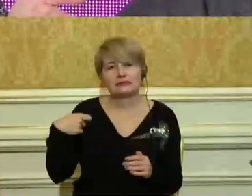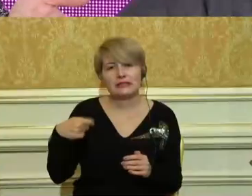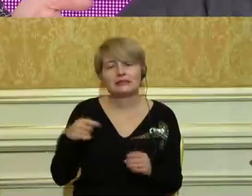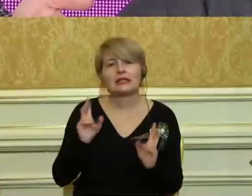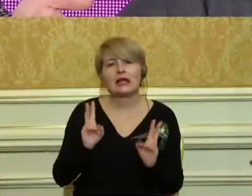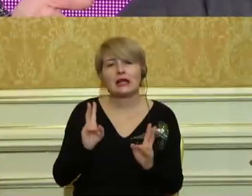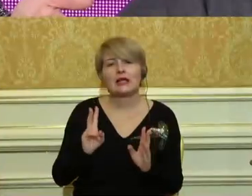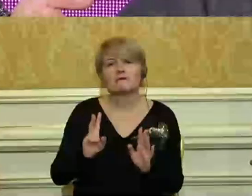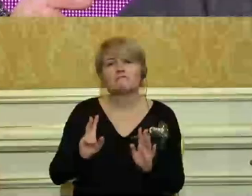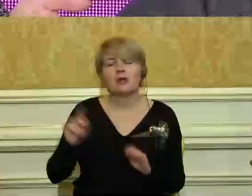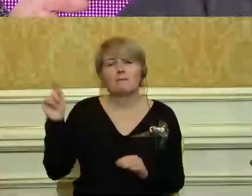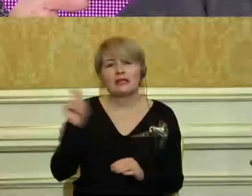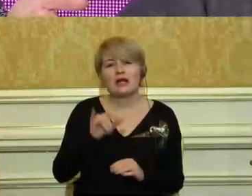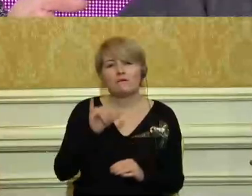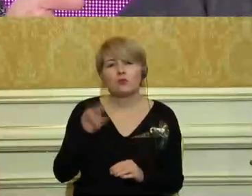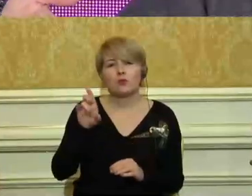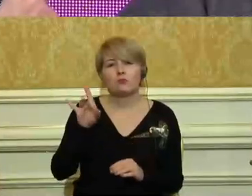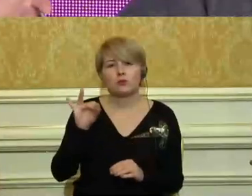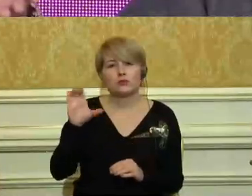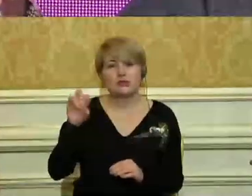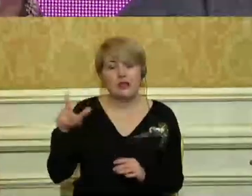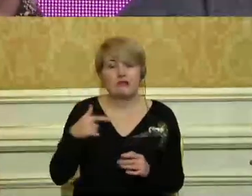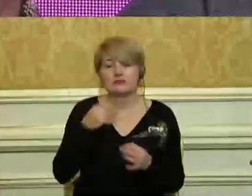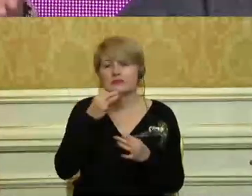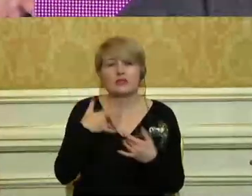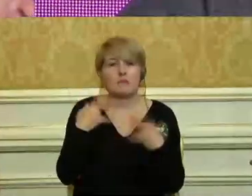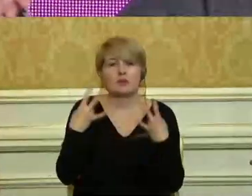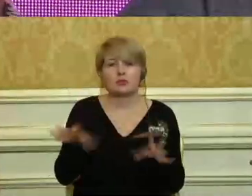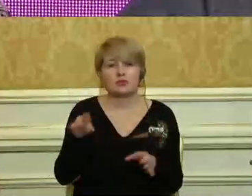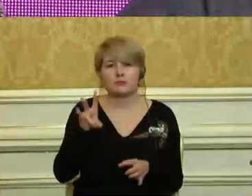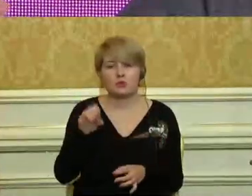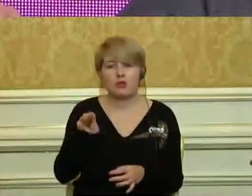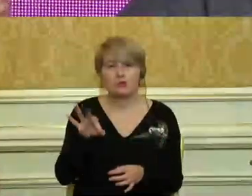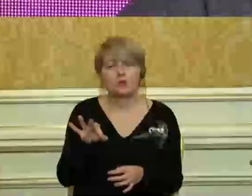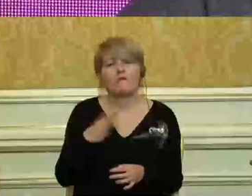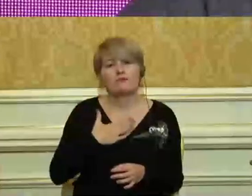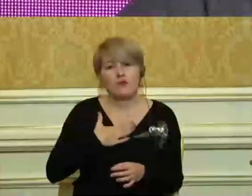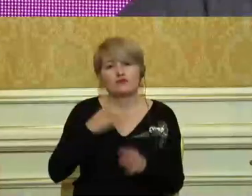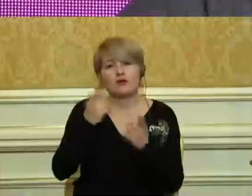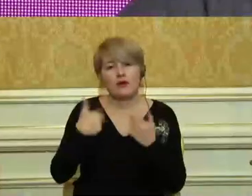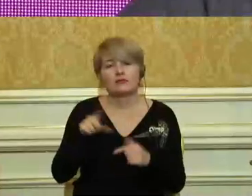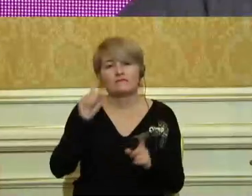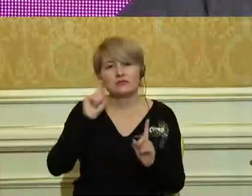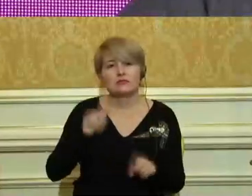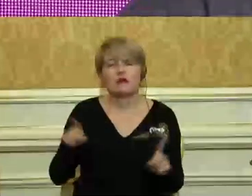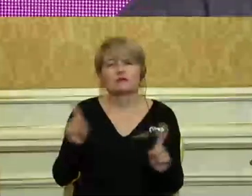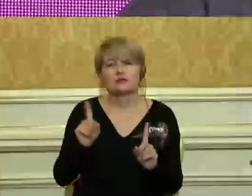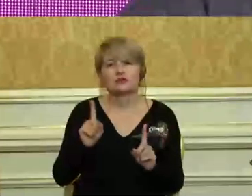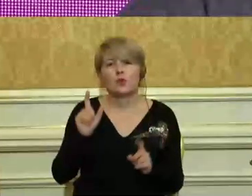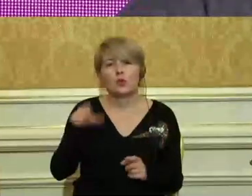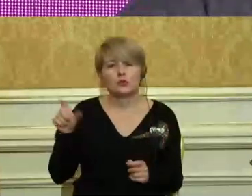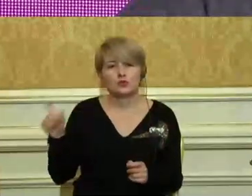said, no, we don't need NATO. So in our countries, of course, people are looking to Ukraine